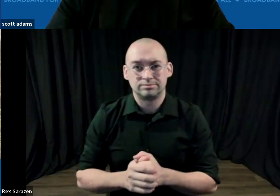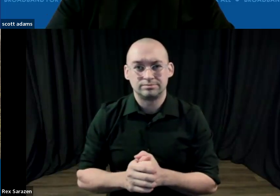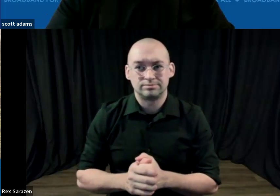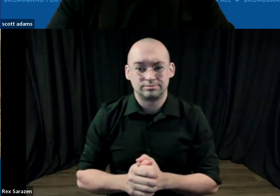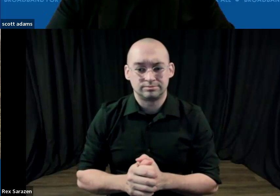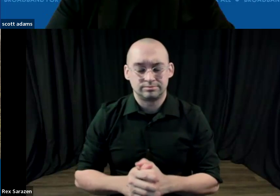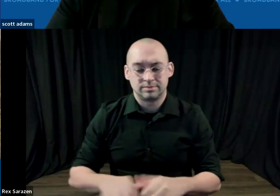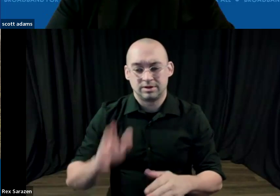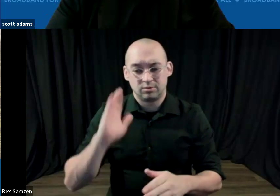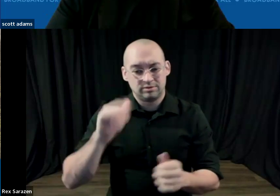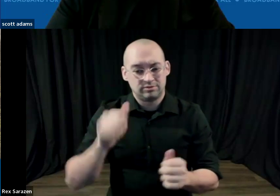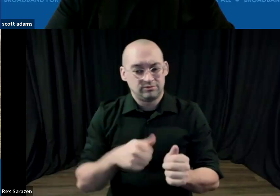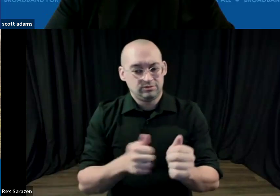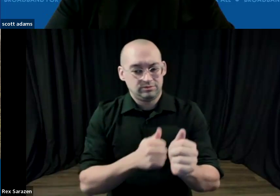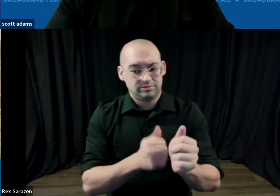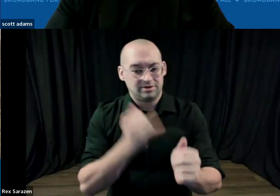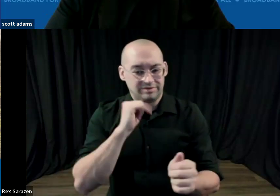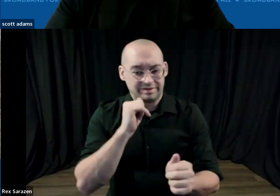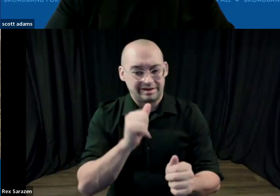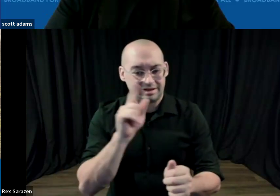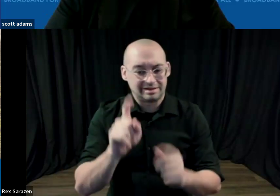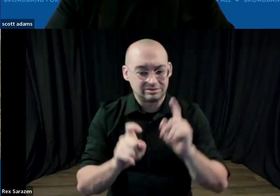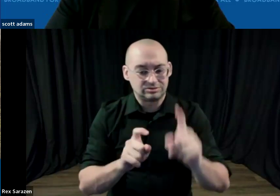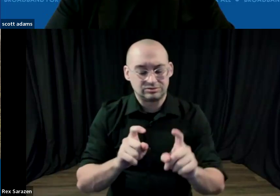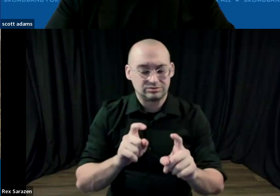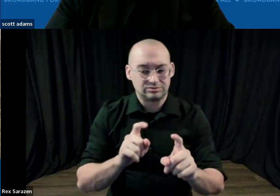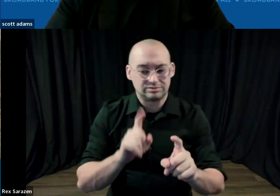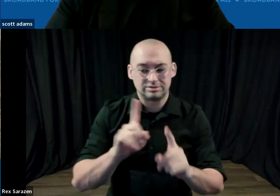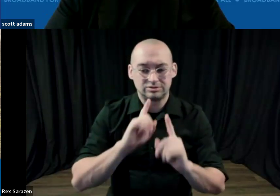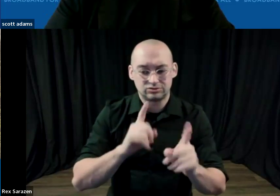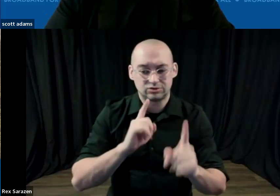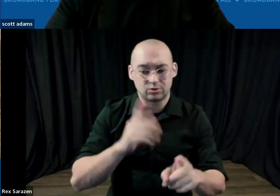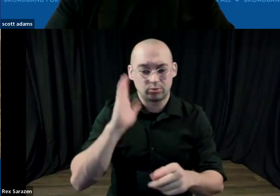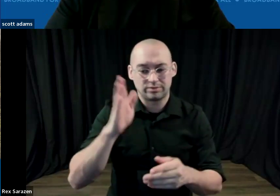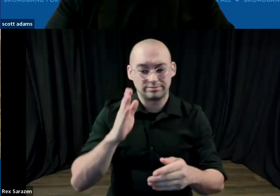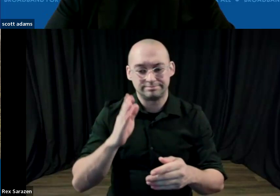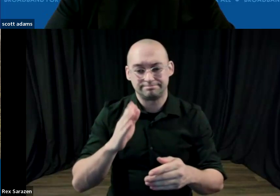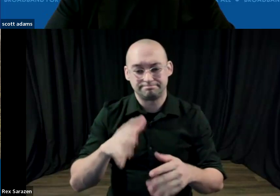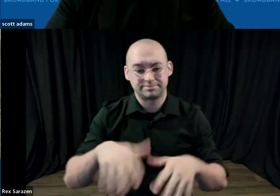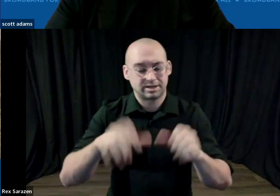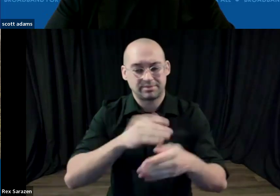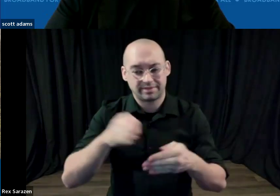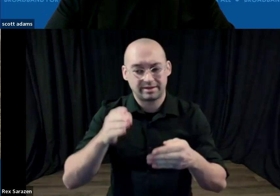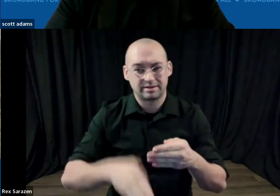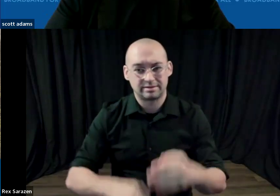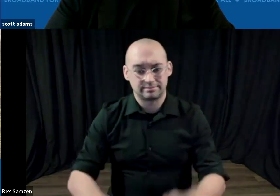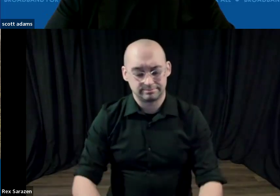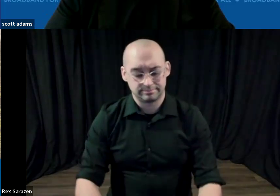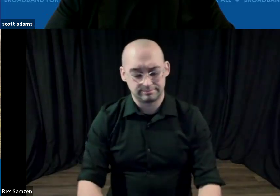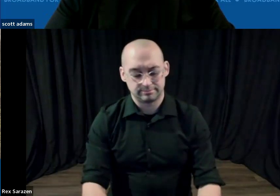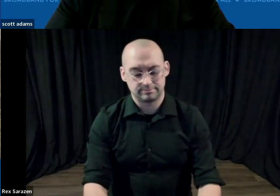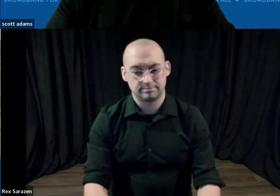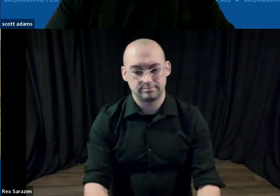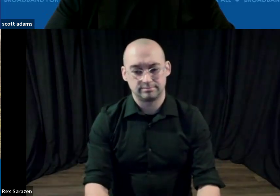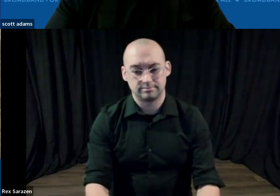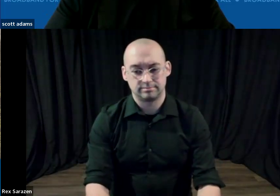if they do not get answered, we'll make sure to swoop them up at the end. But I think we're ready to, I think we've answered the questions for this